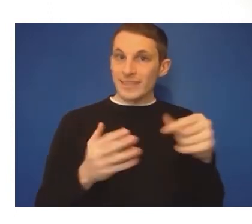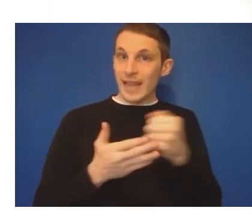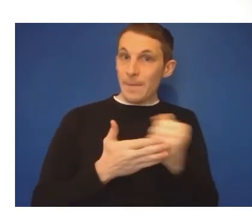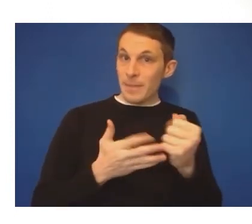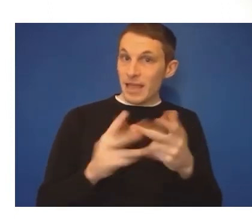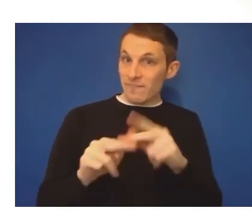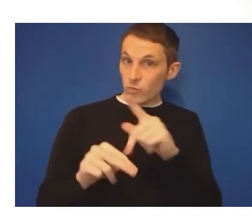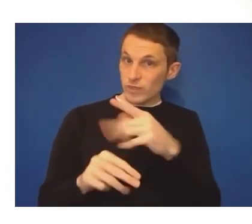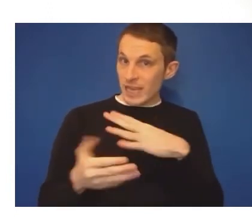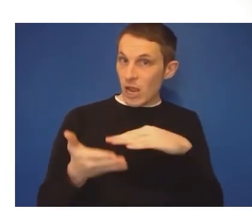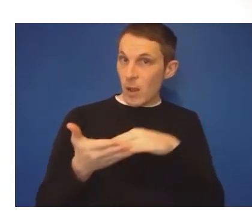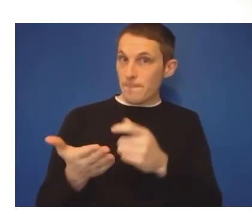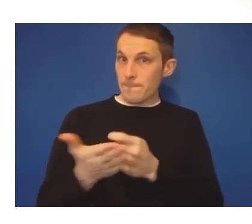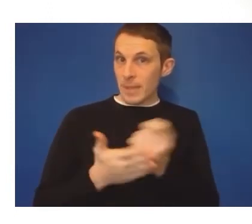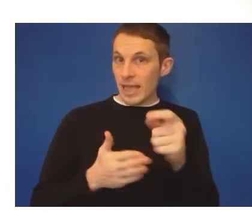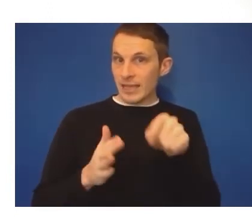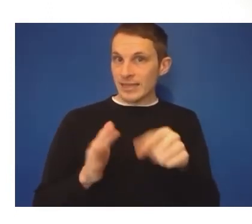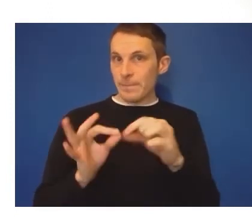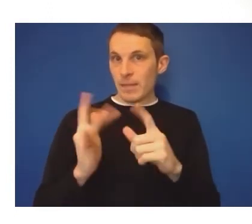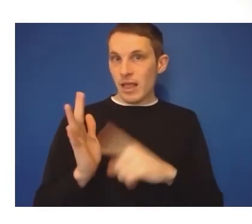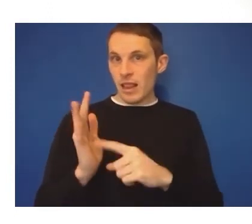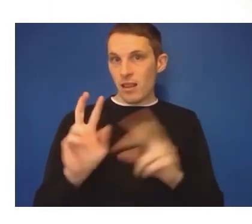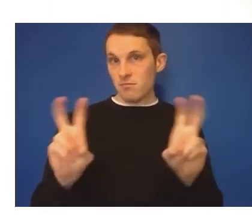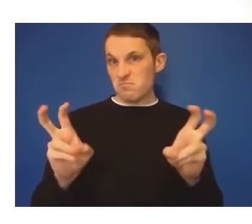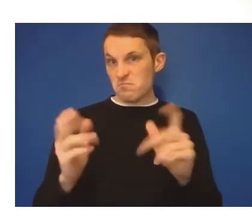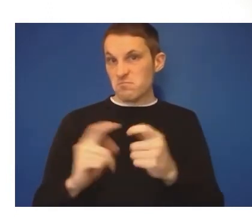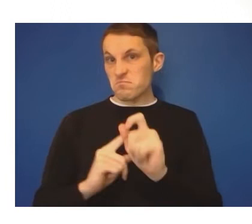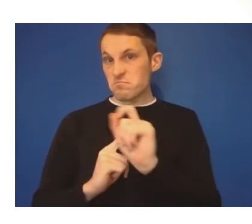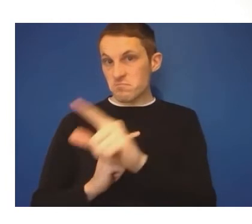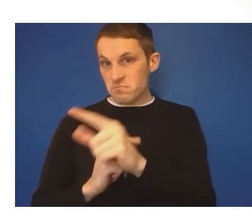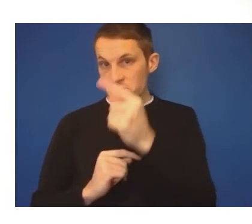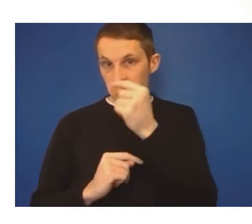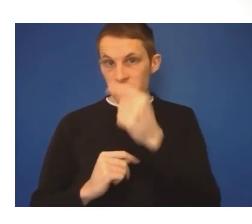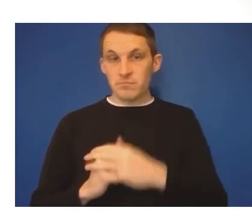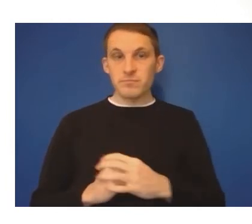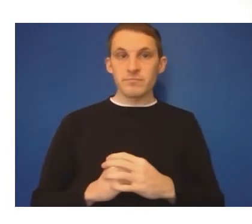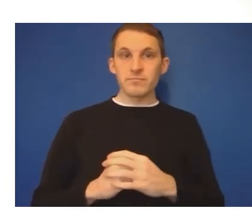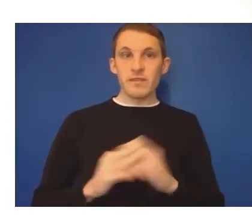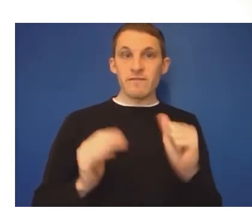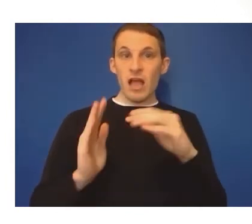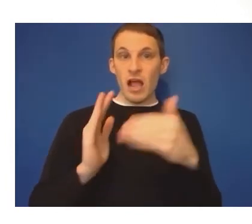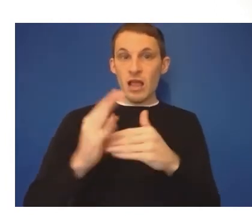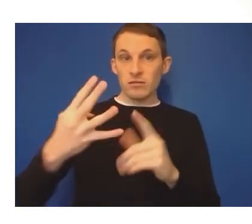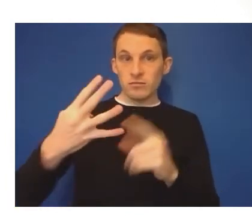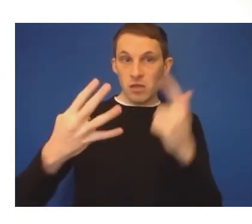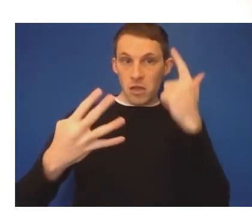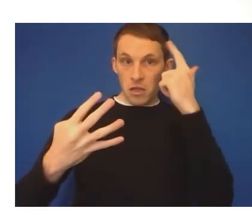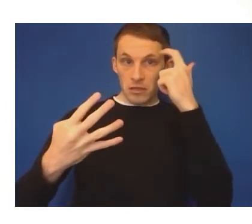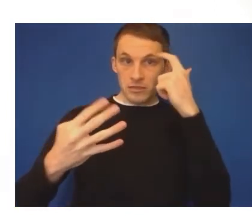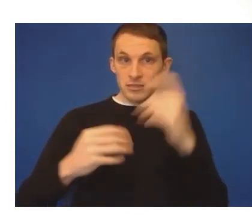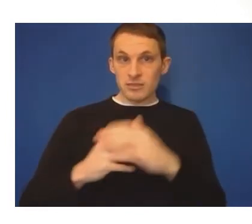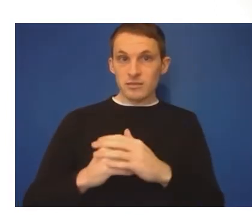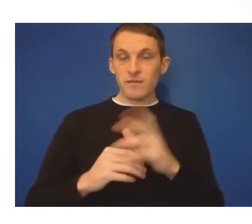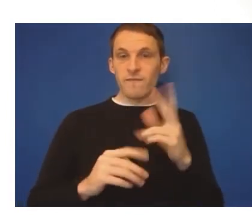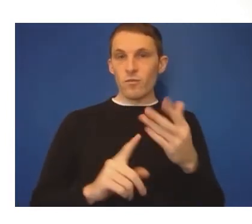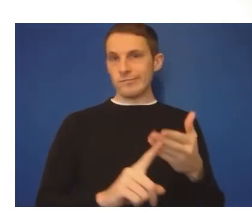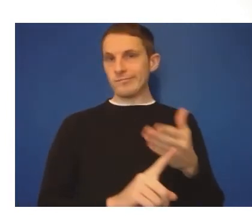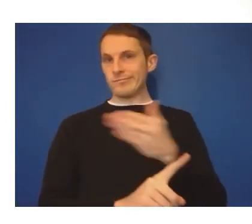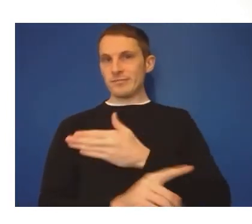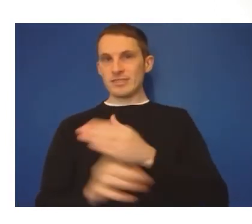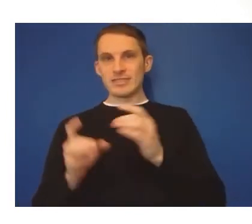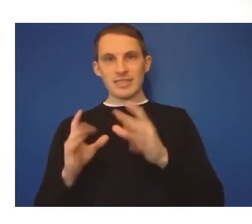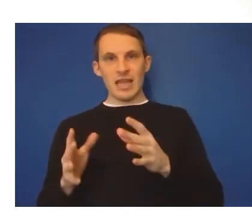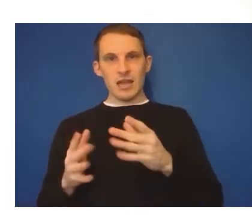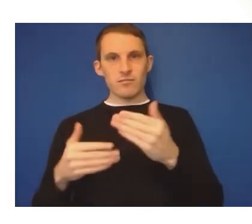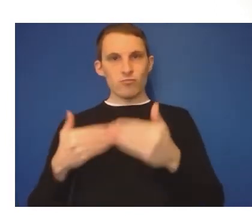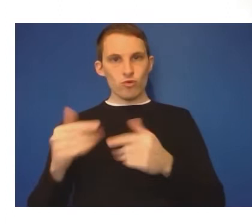bill. And then the last one, the last suggestion here was more for earlier on in the process, so around the sign up